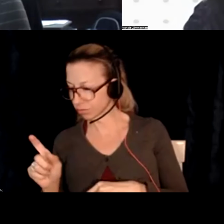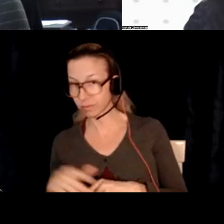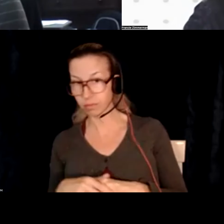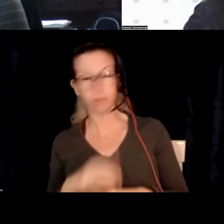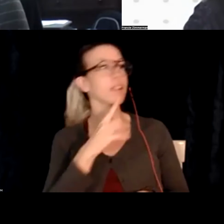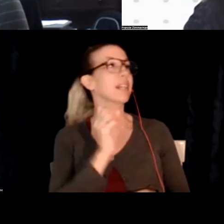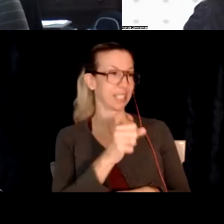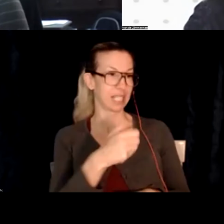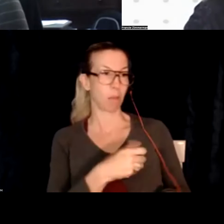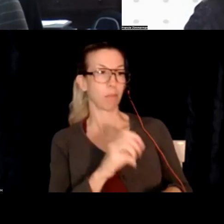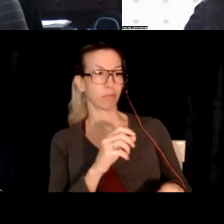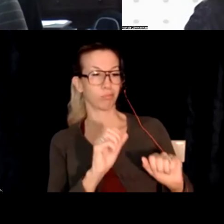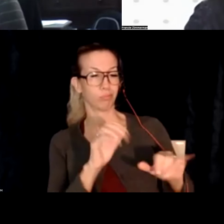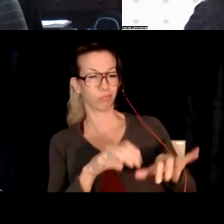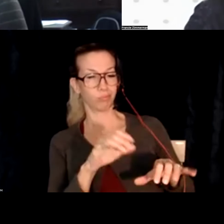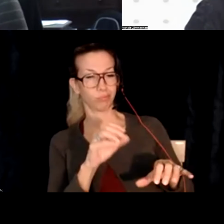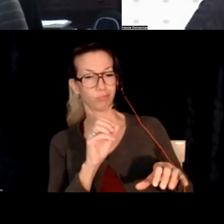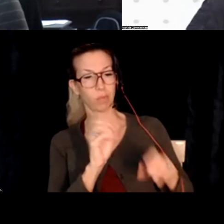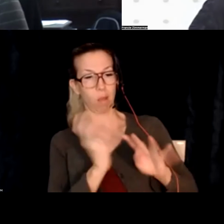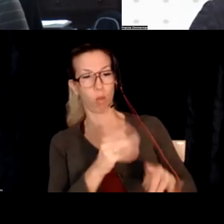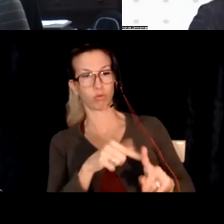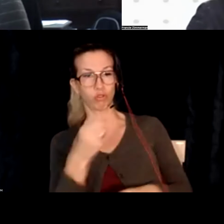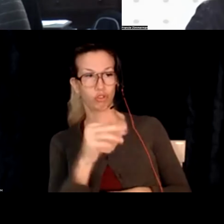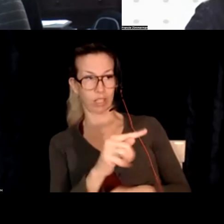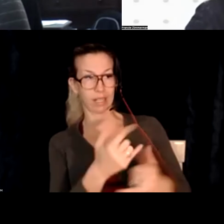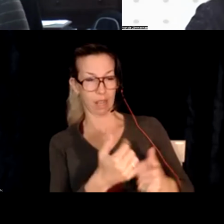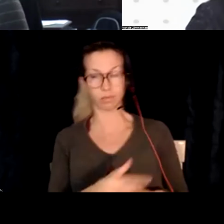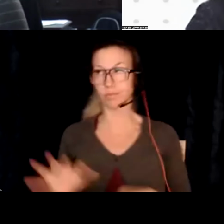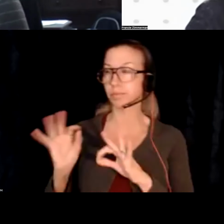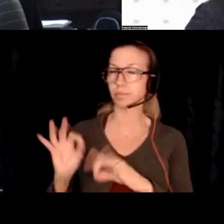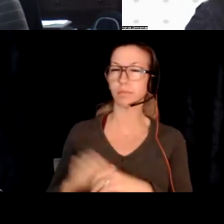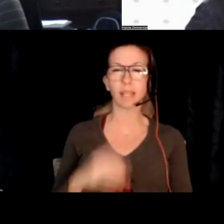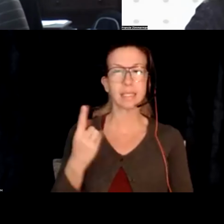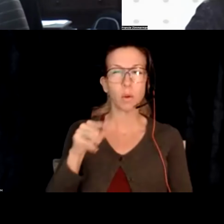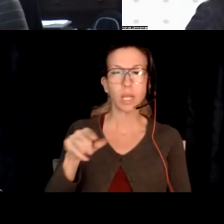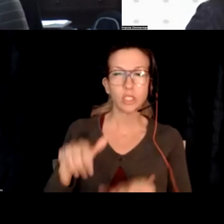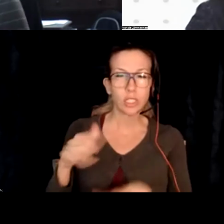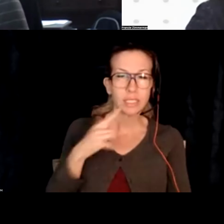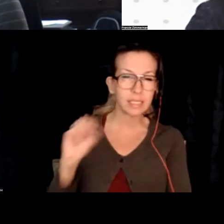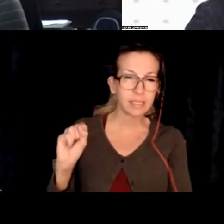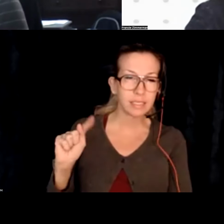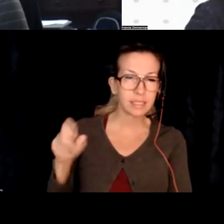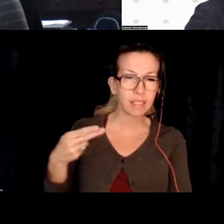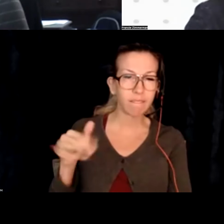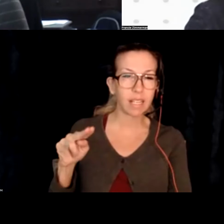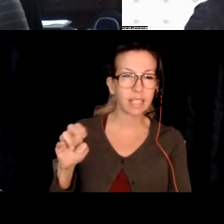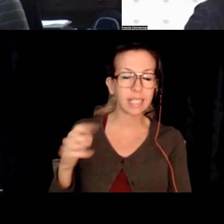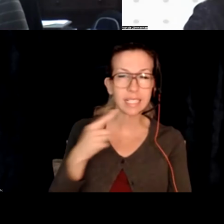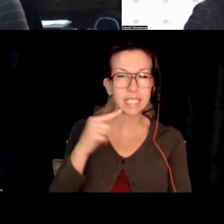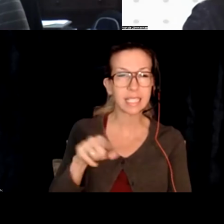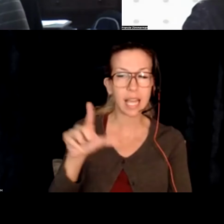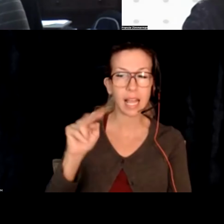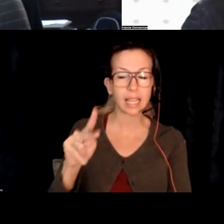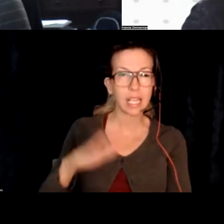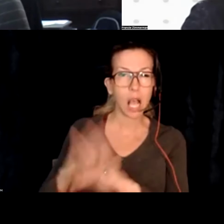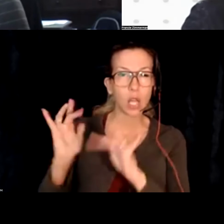them in the chat now. Perfect. Thank you so much. And then somebody wrote, and Stephanie said that the link on the website to sign